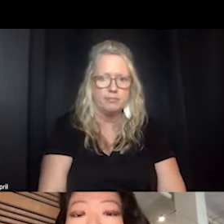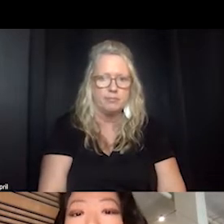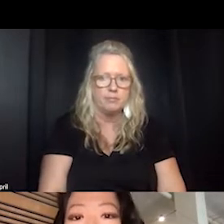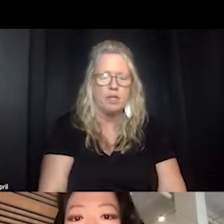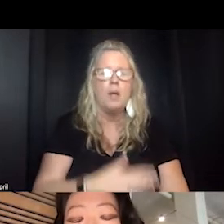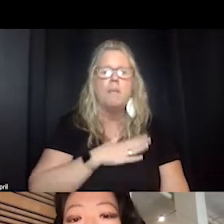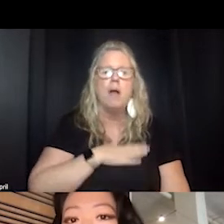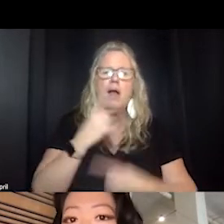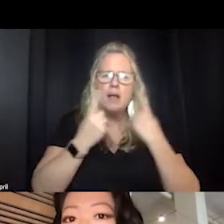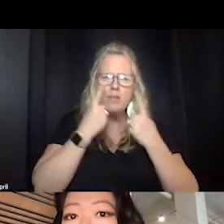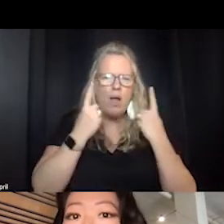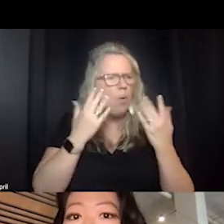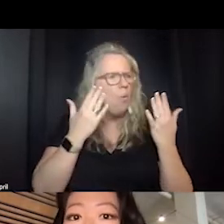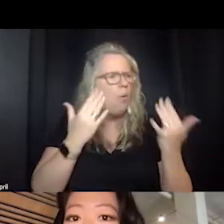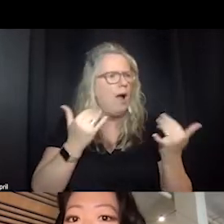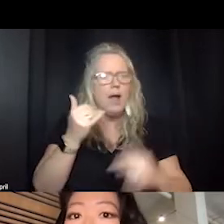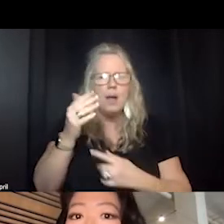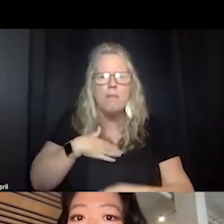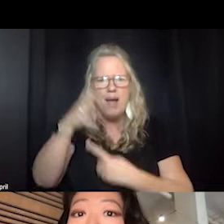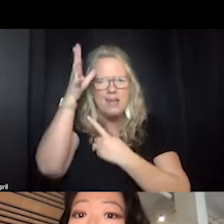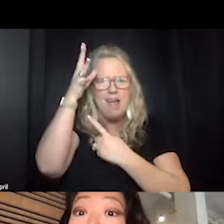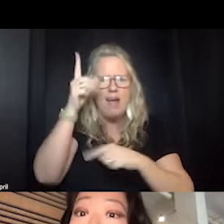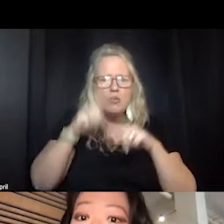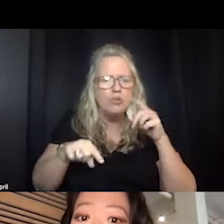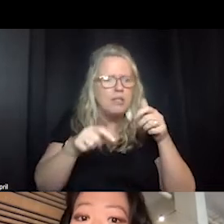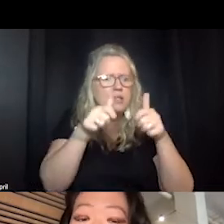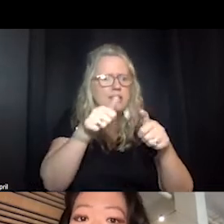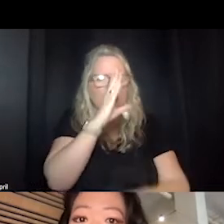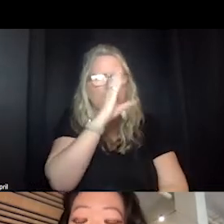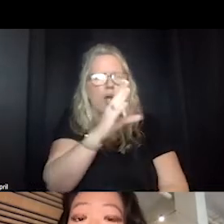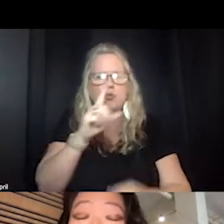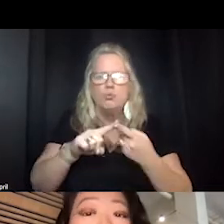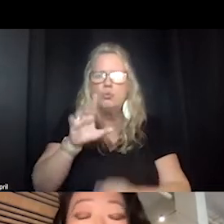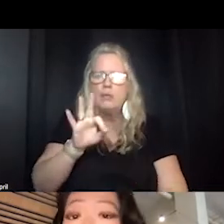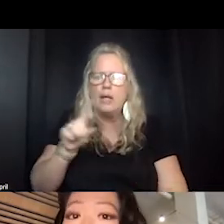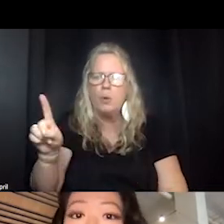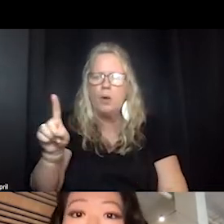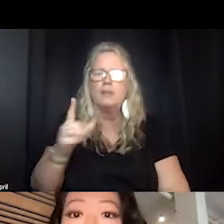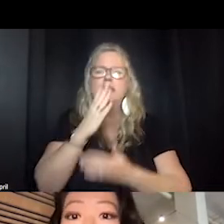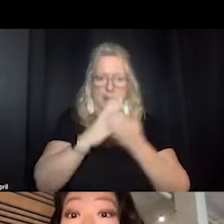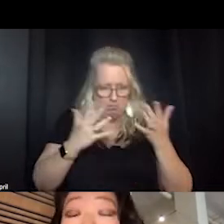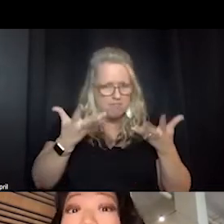My thought was, why couldn't my dad text 911 directly? And some of us already